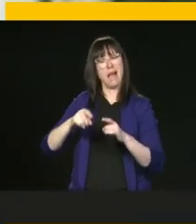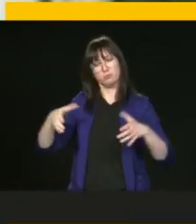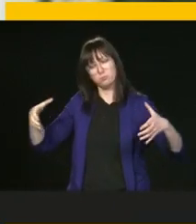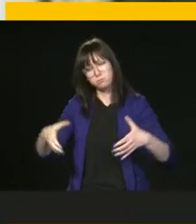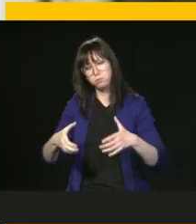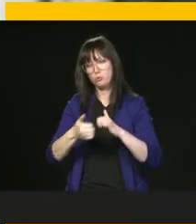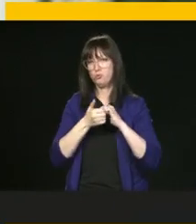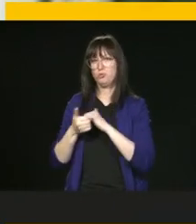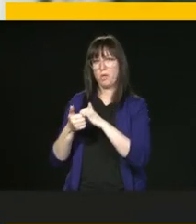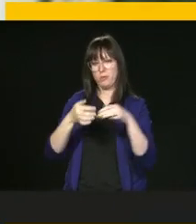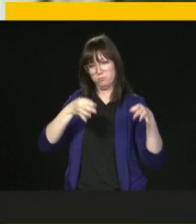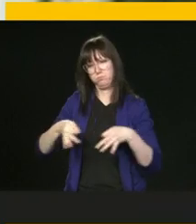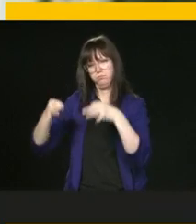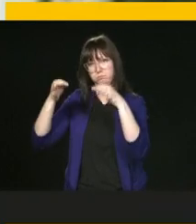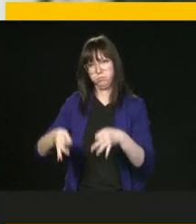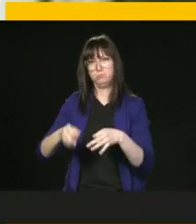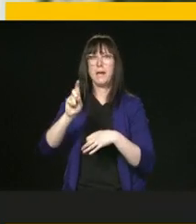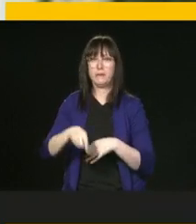the provinces.